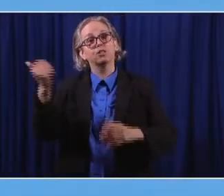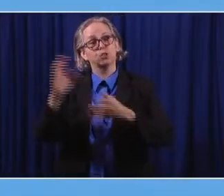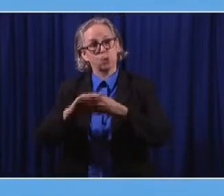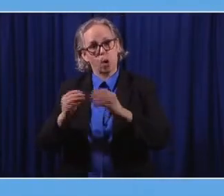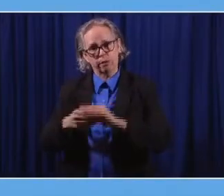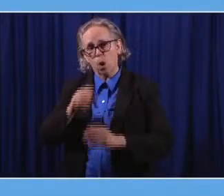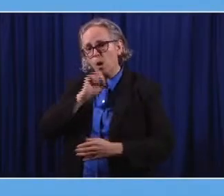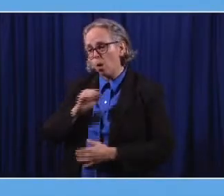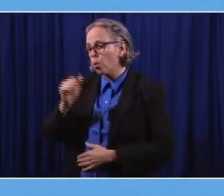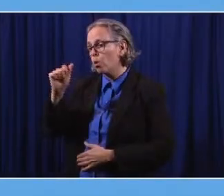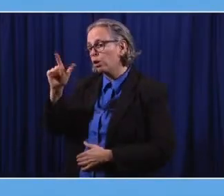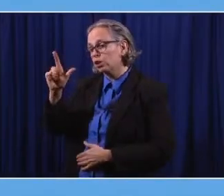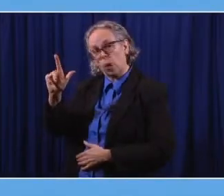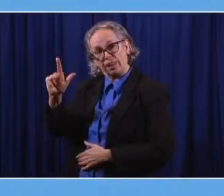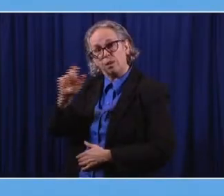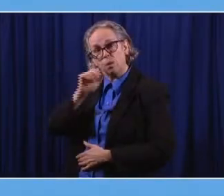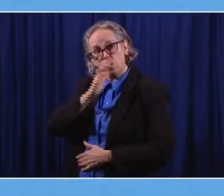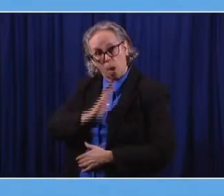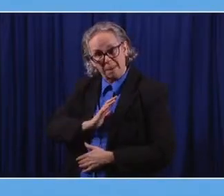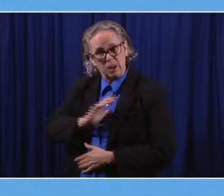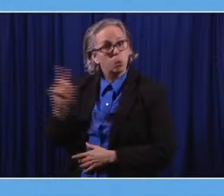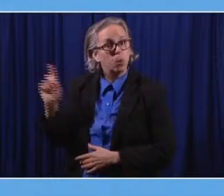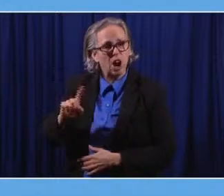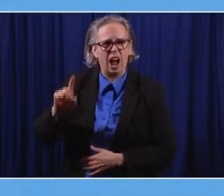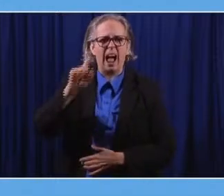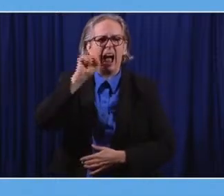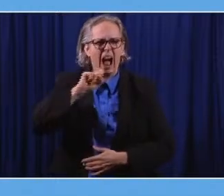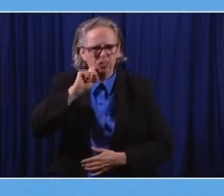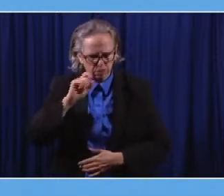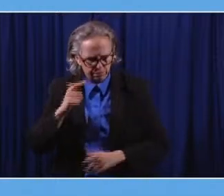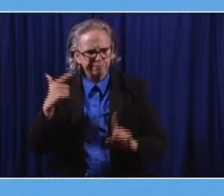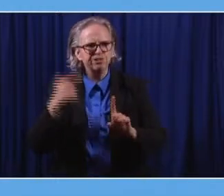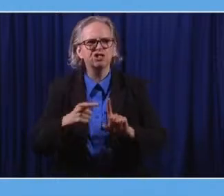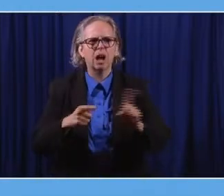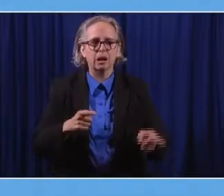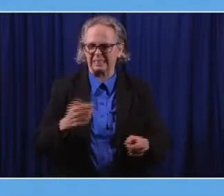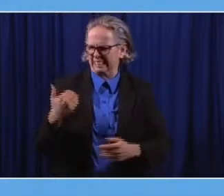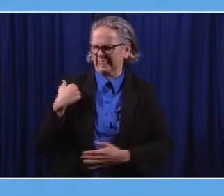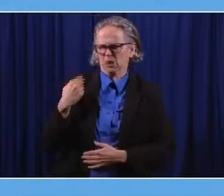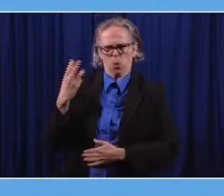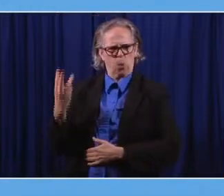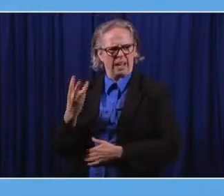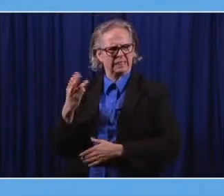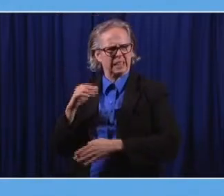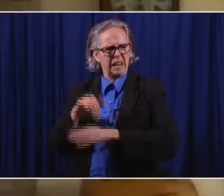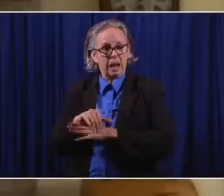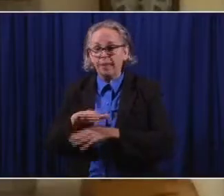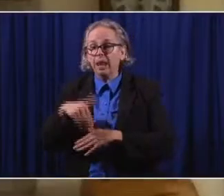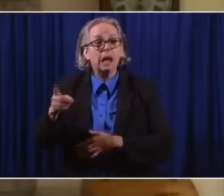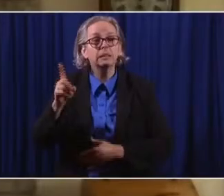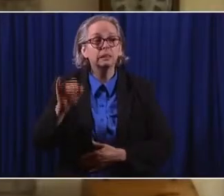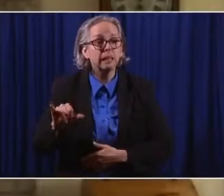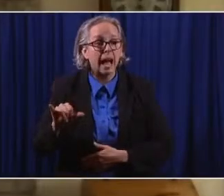Akron Wednesday night. The next day, 2 more people were shot at a vigil held in the victim's